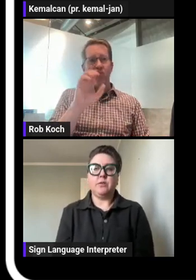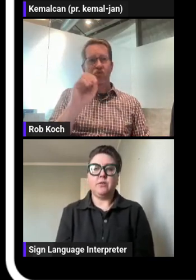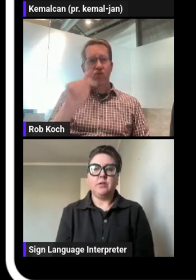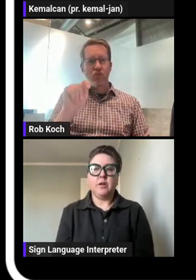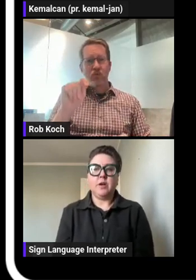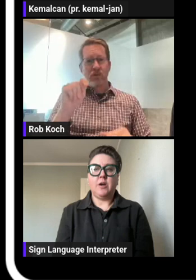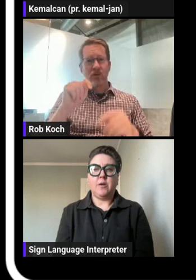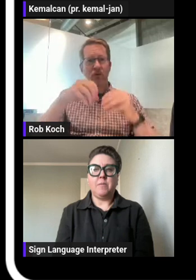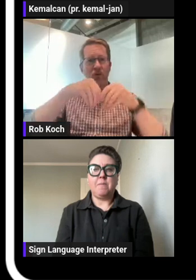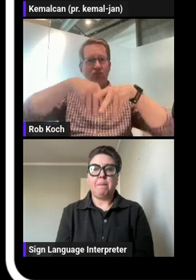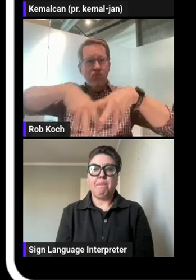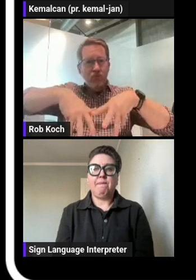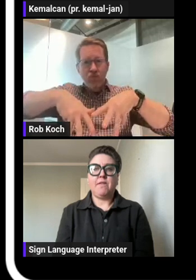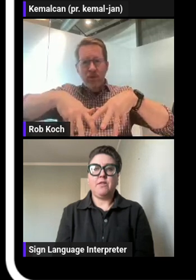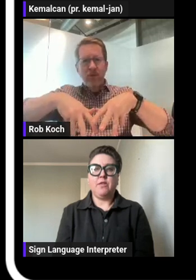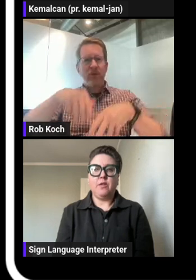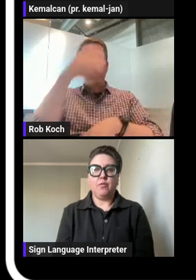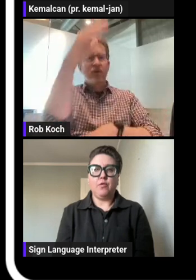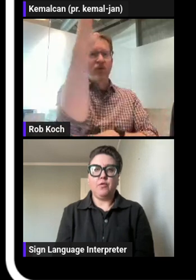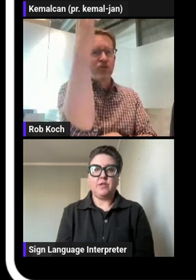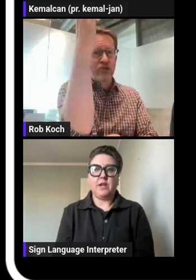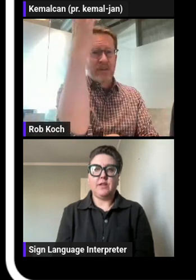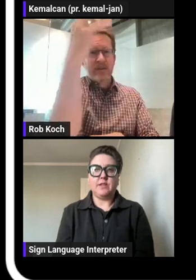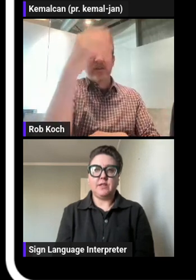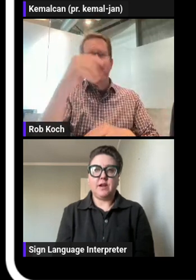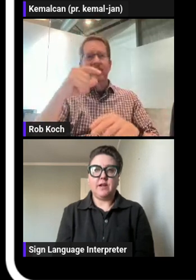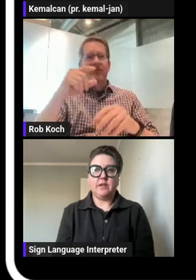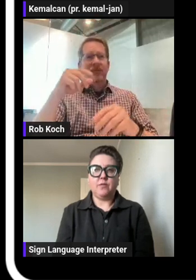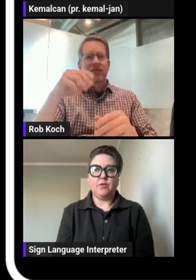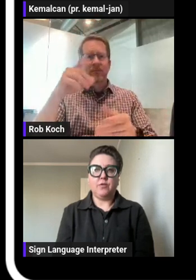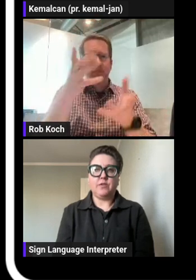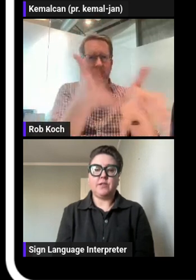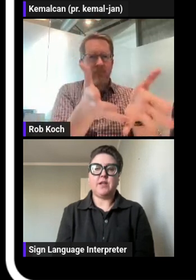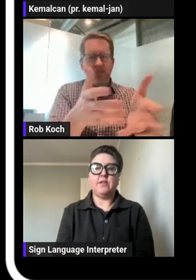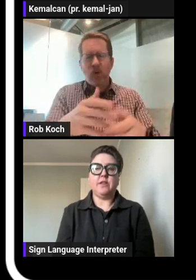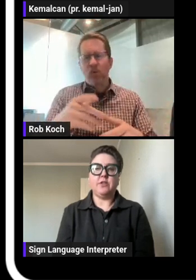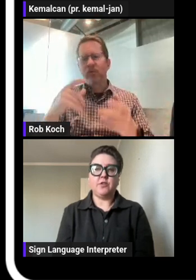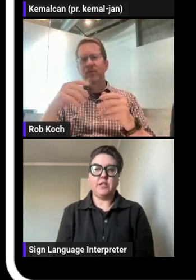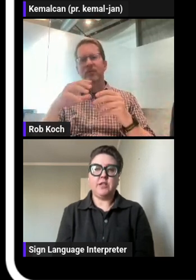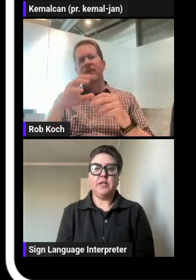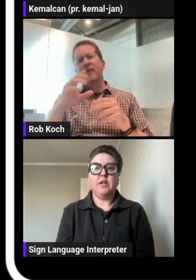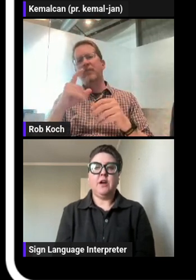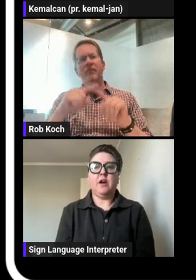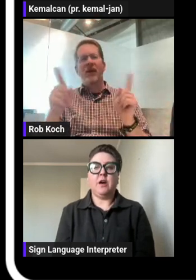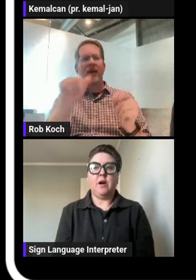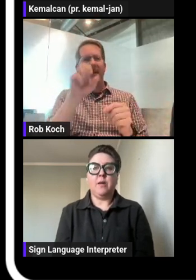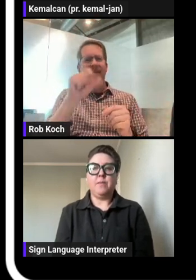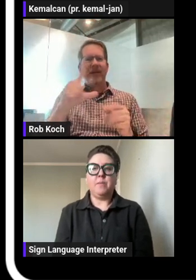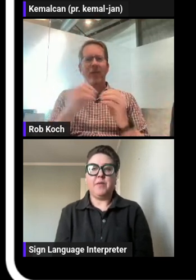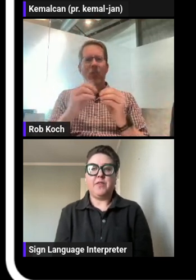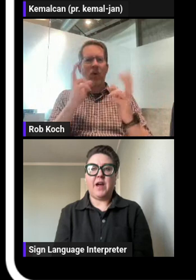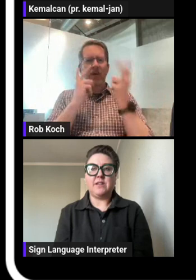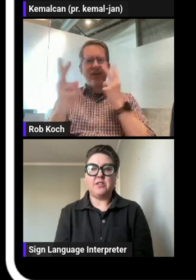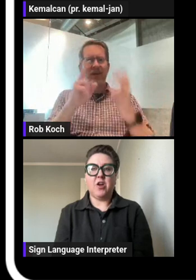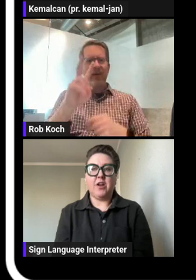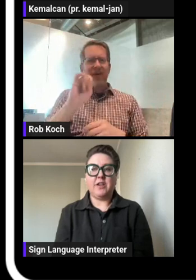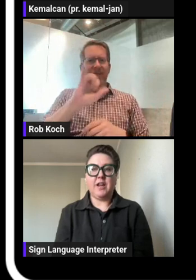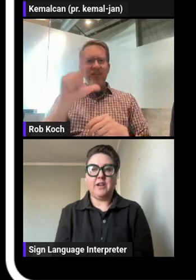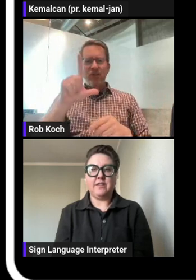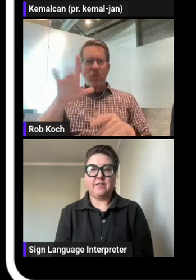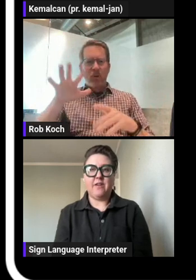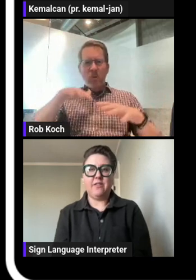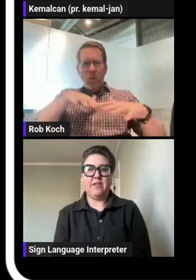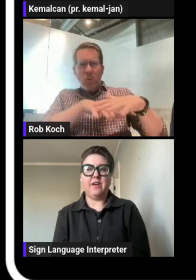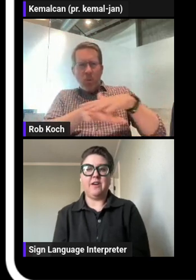would do the root and then sign the roots and then the tree. But that's